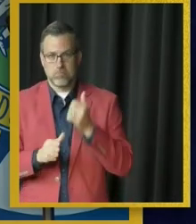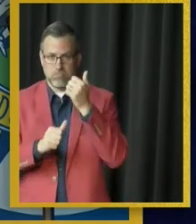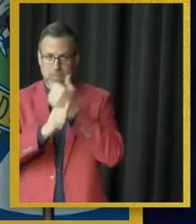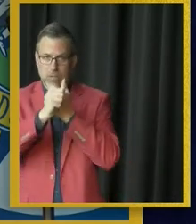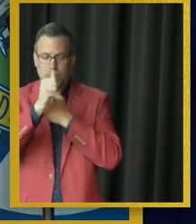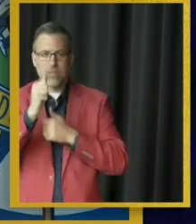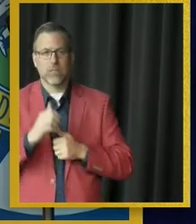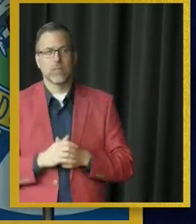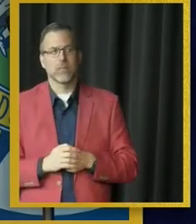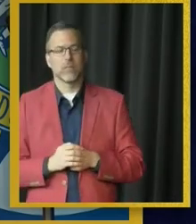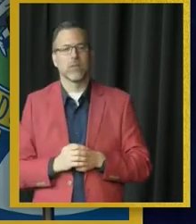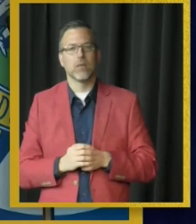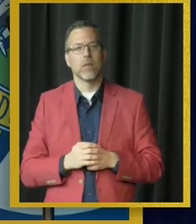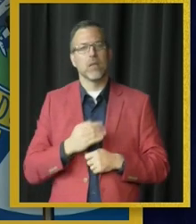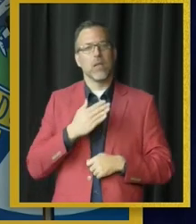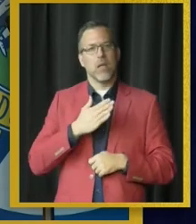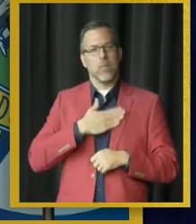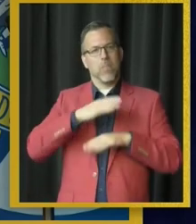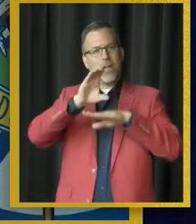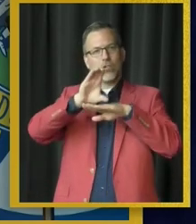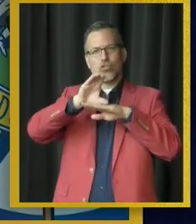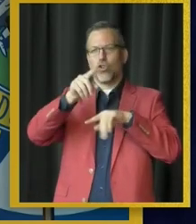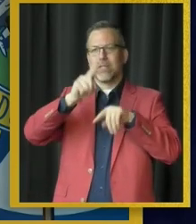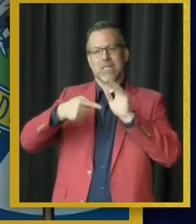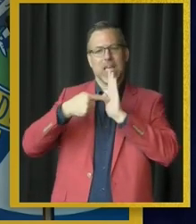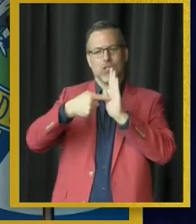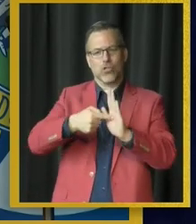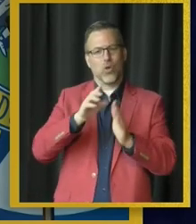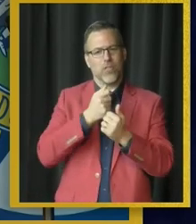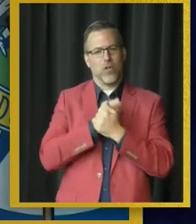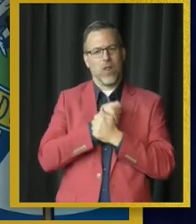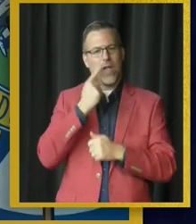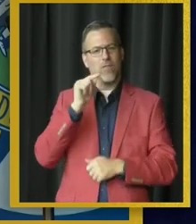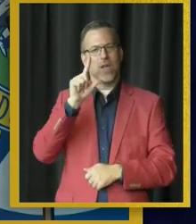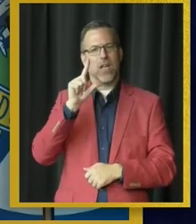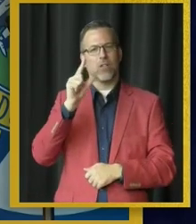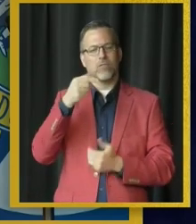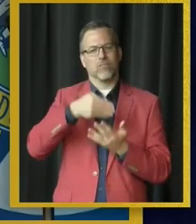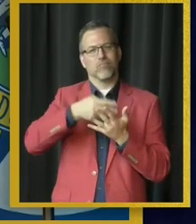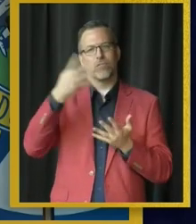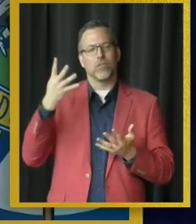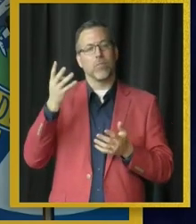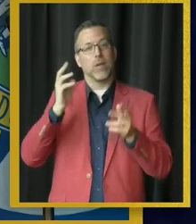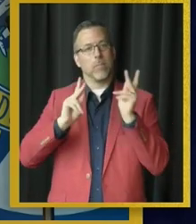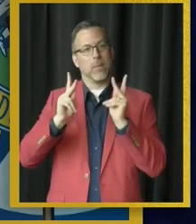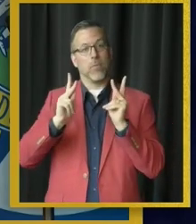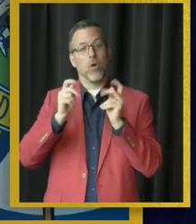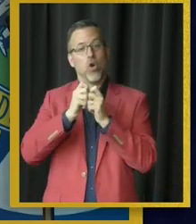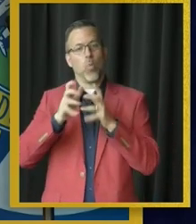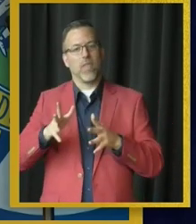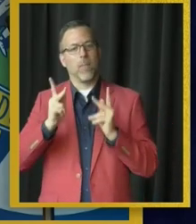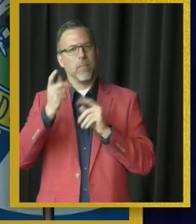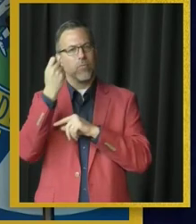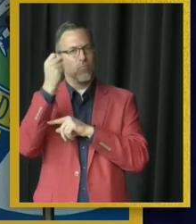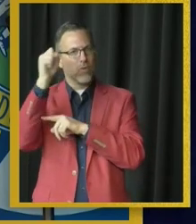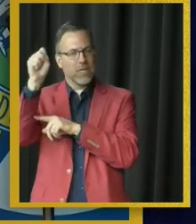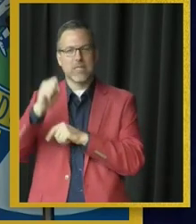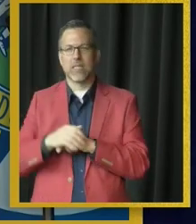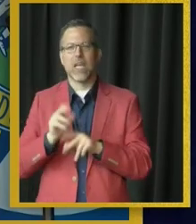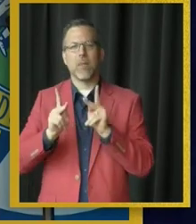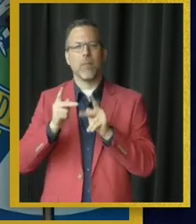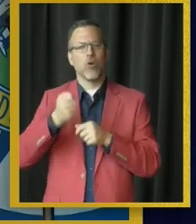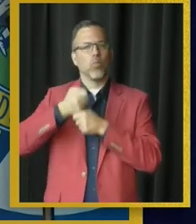dangerous. My church can't show their love for LGBTQ people without being picketed. People with